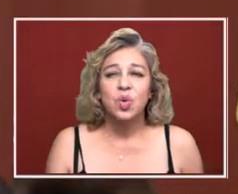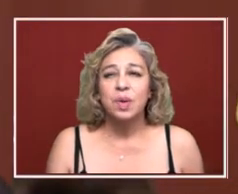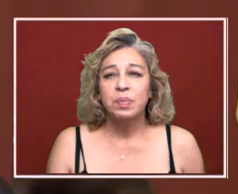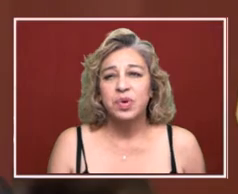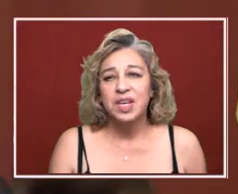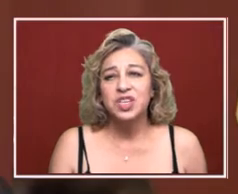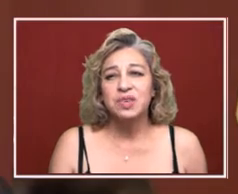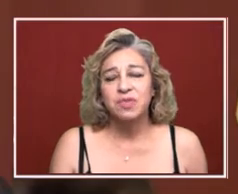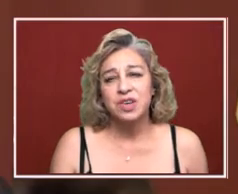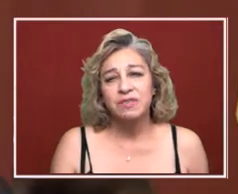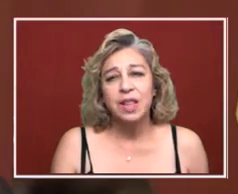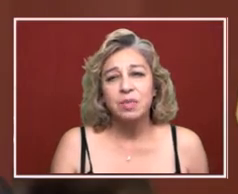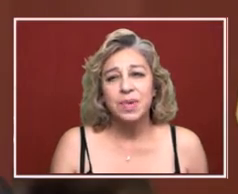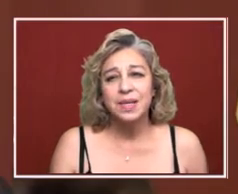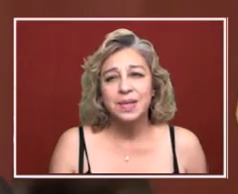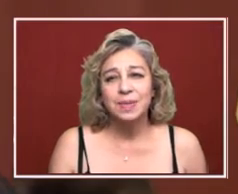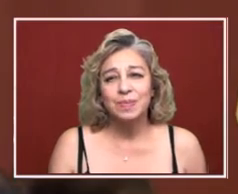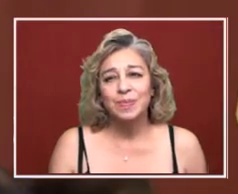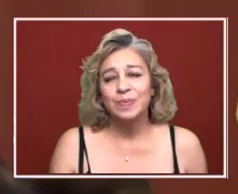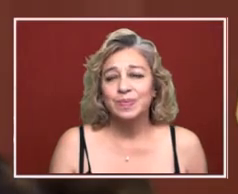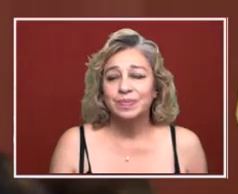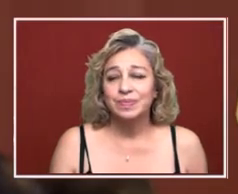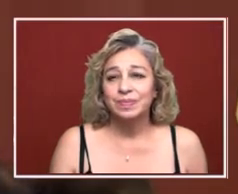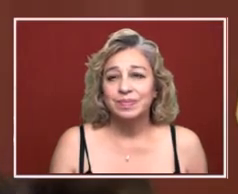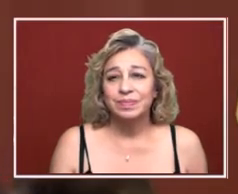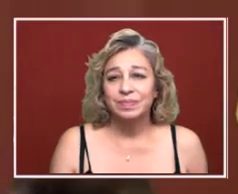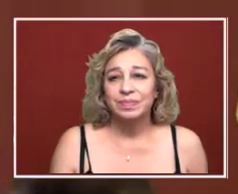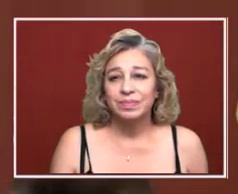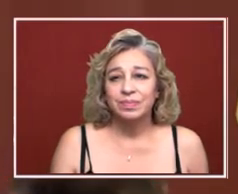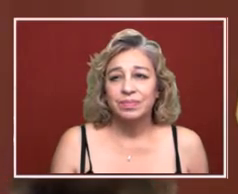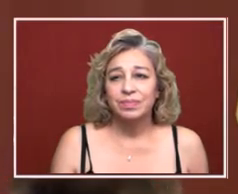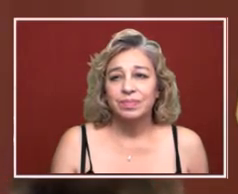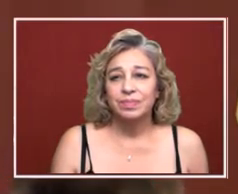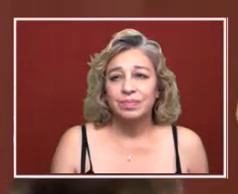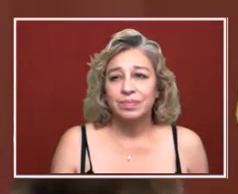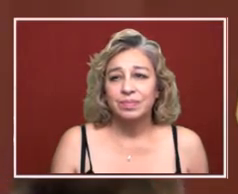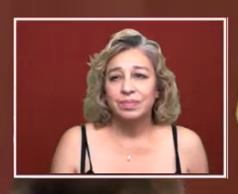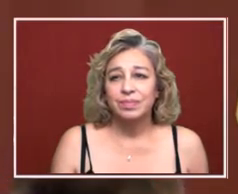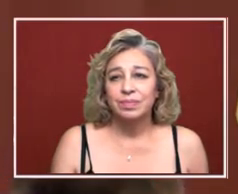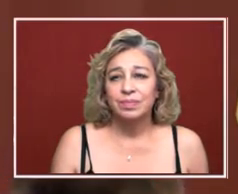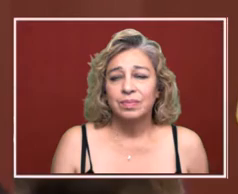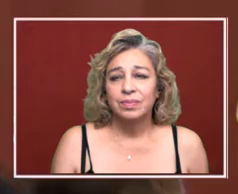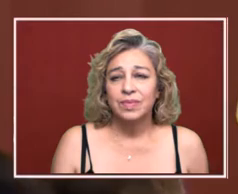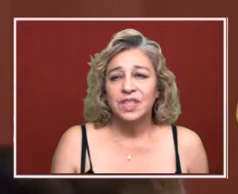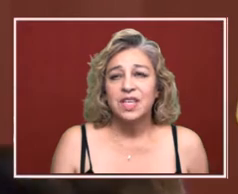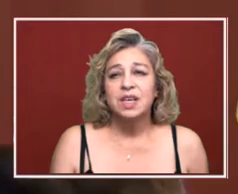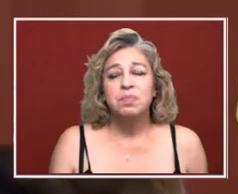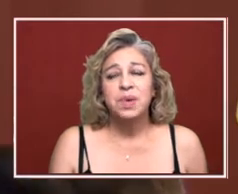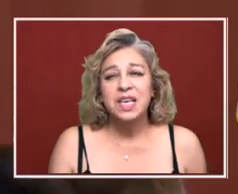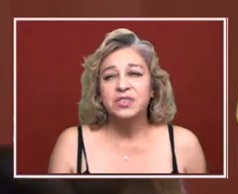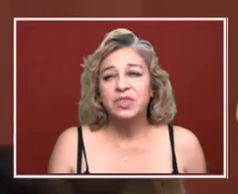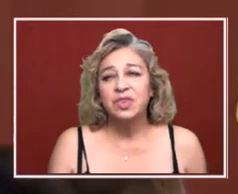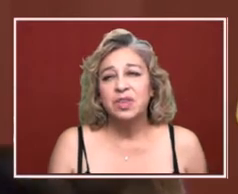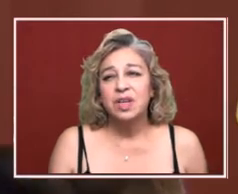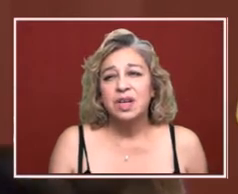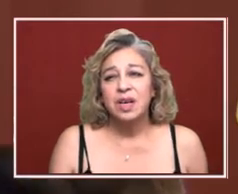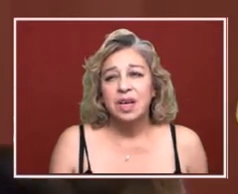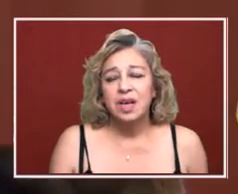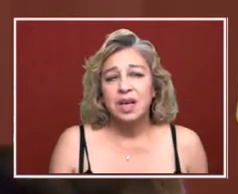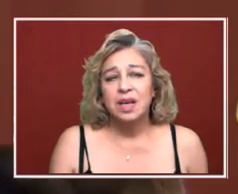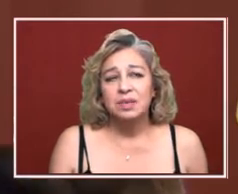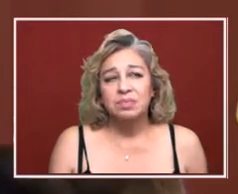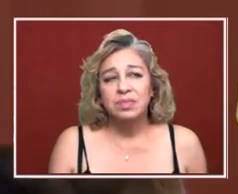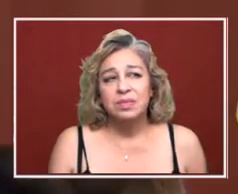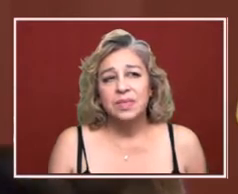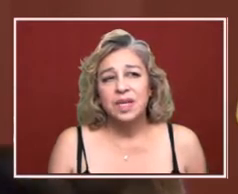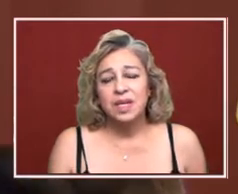The cooperation for development. La solución pacífica de las controversias. Peaceful